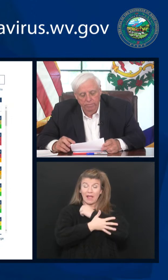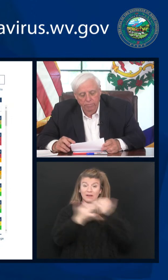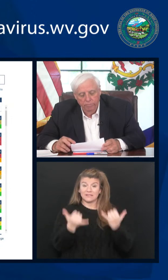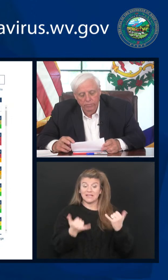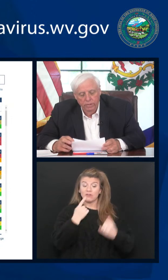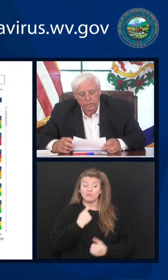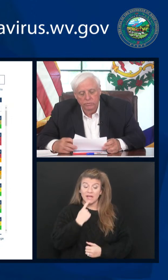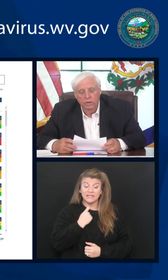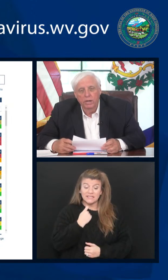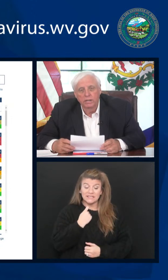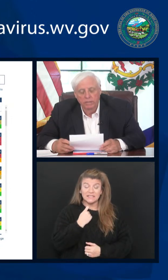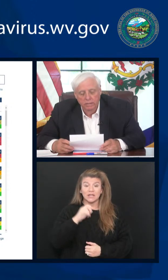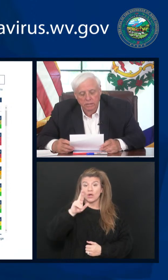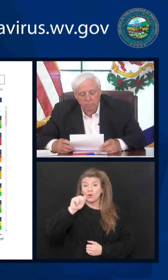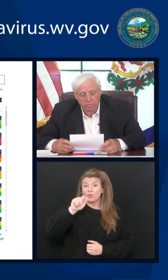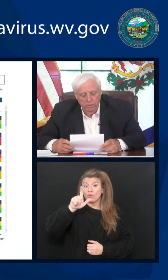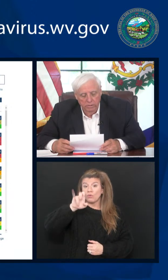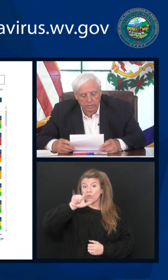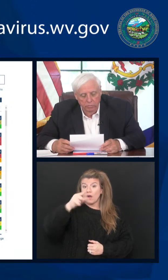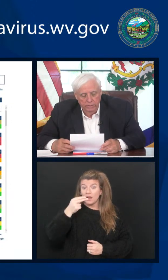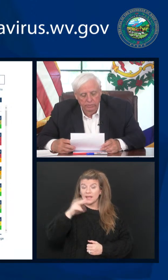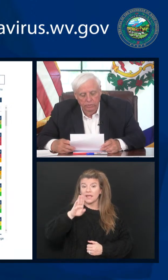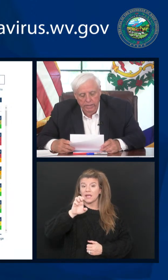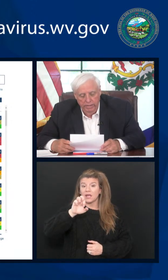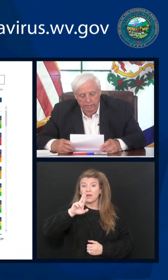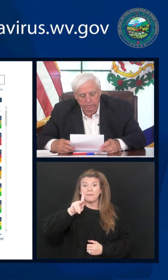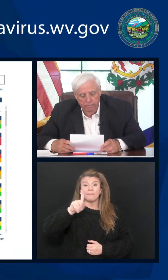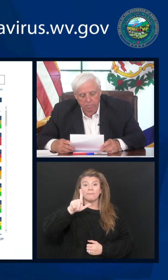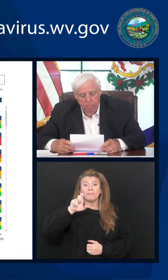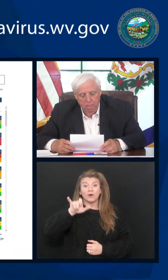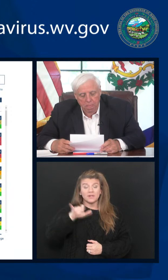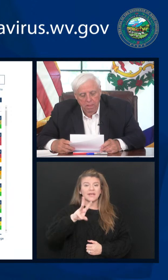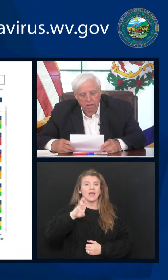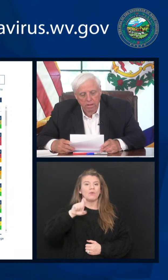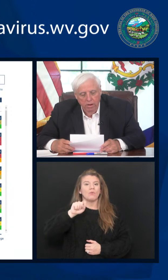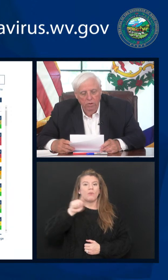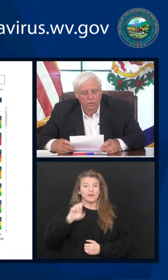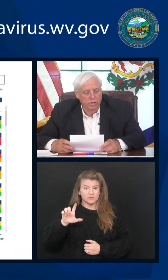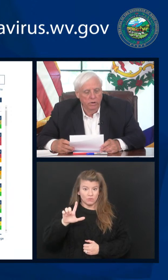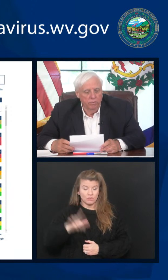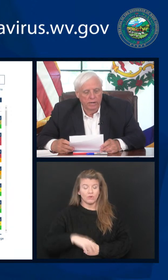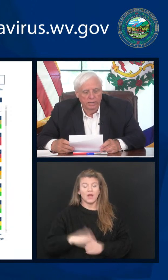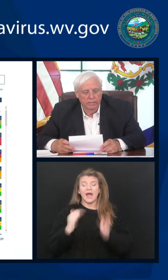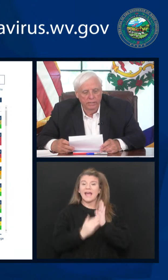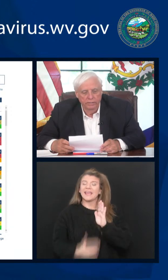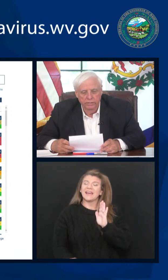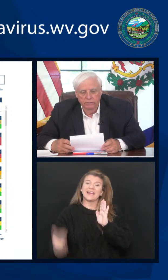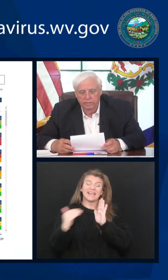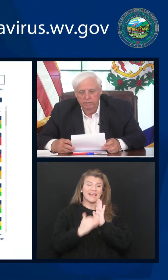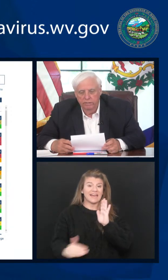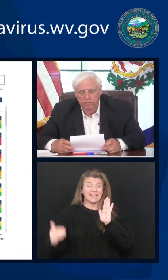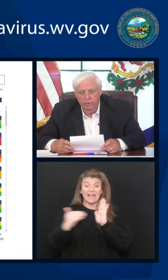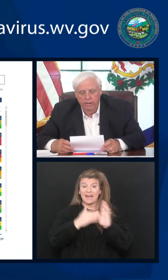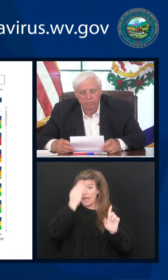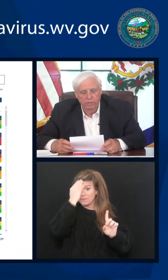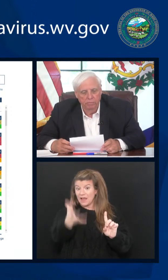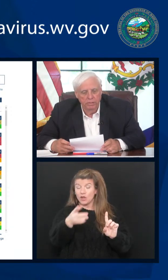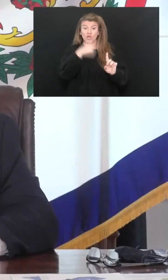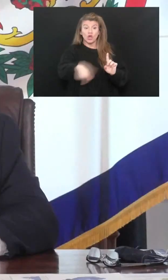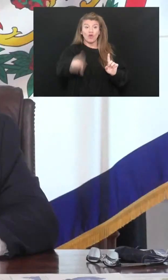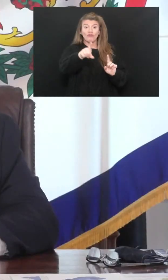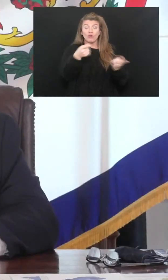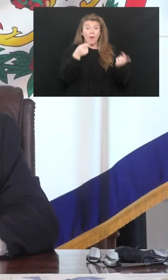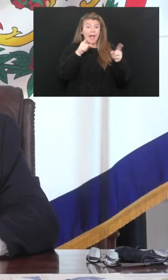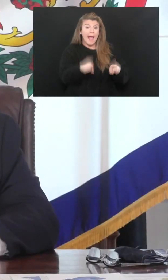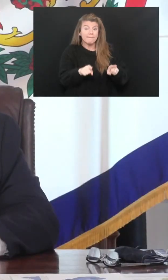red. That's Raleigh, Berkeley, and Wetzel counties. Over and over, I tell you just this, that if you happen to